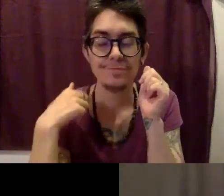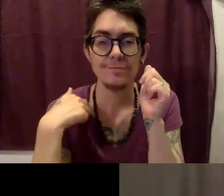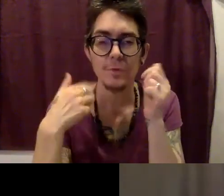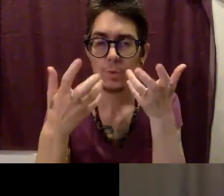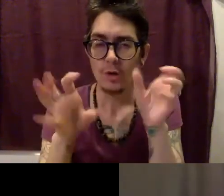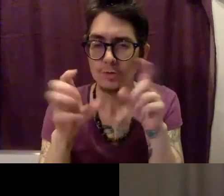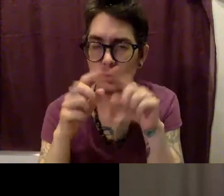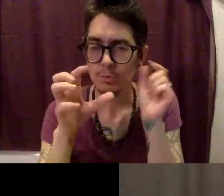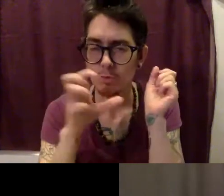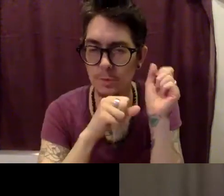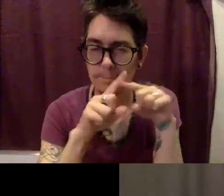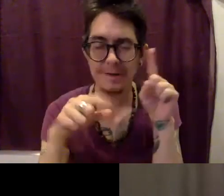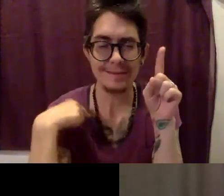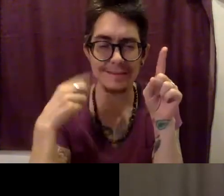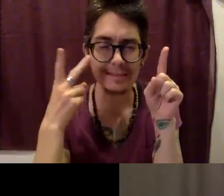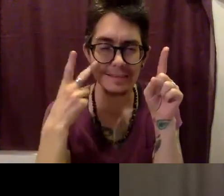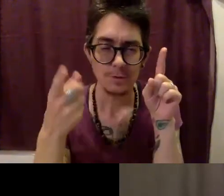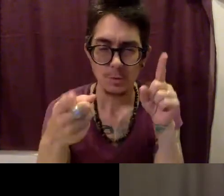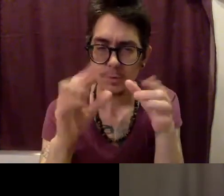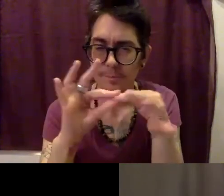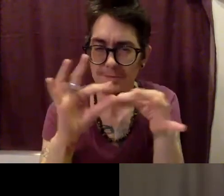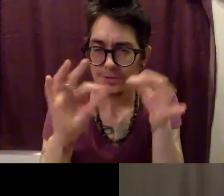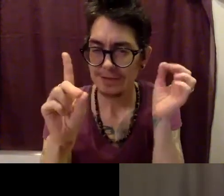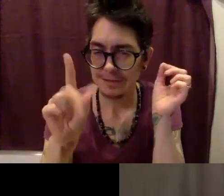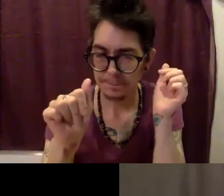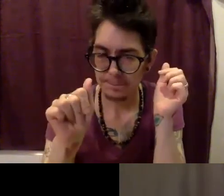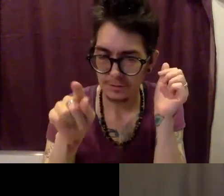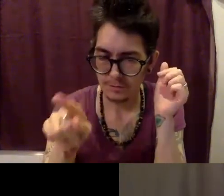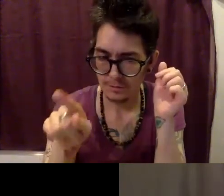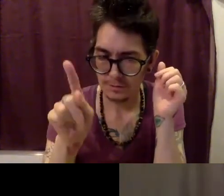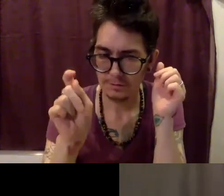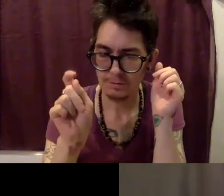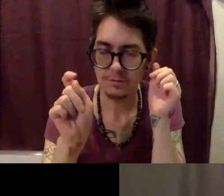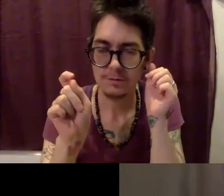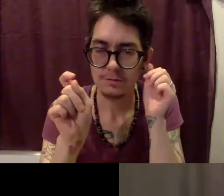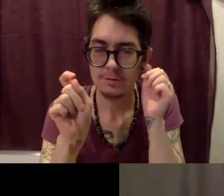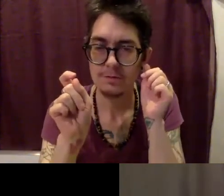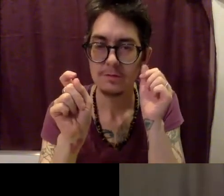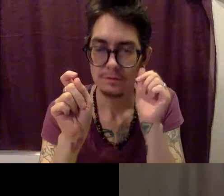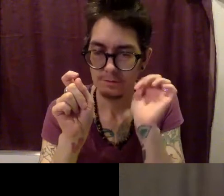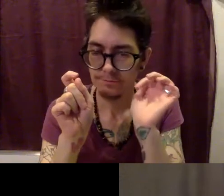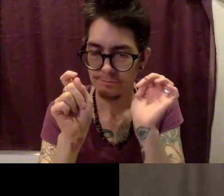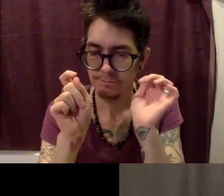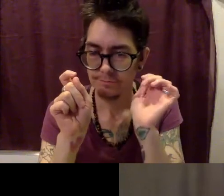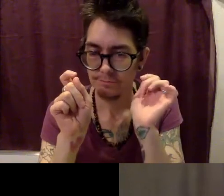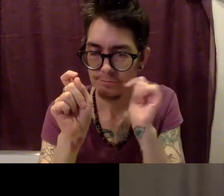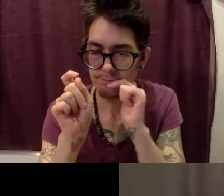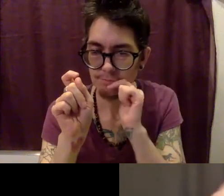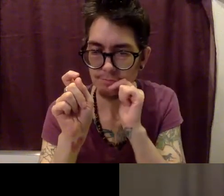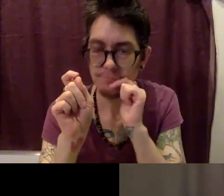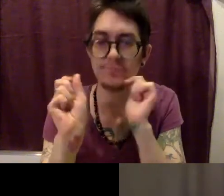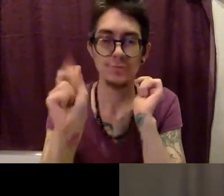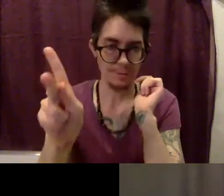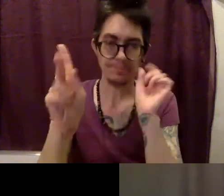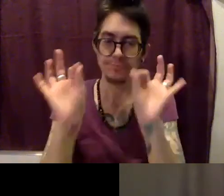So Heather, Yes. I don't want to guess, but I do see you mentioned that you were disabled. Is that correct? Yes.